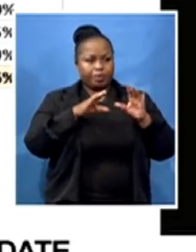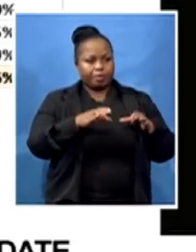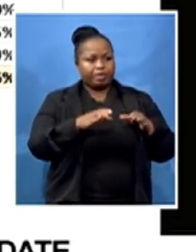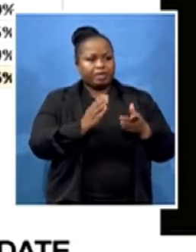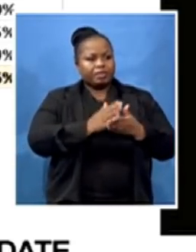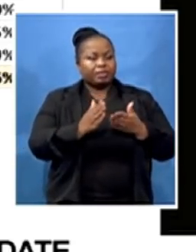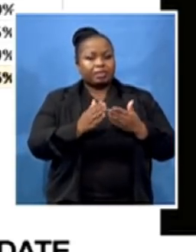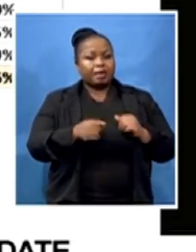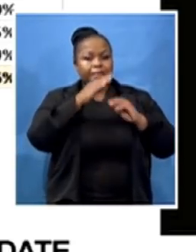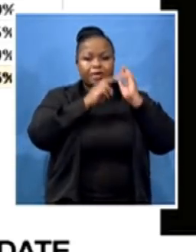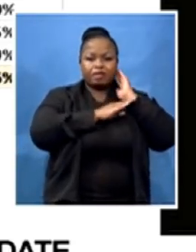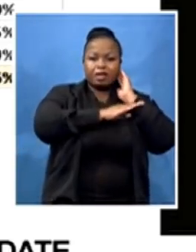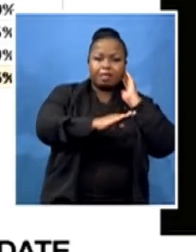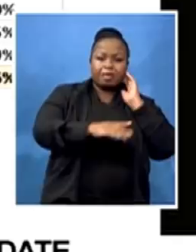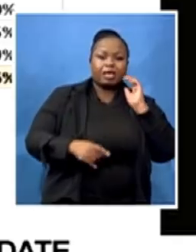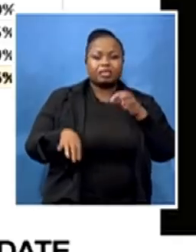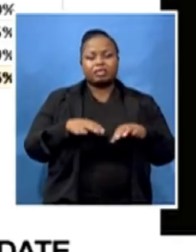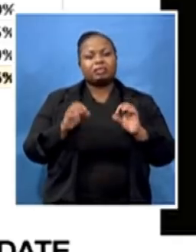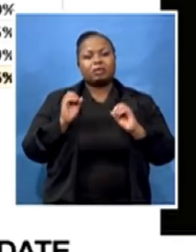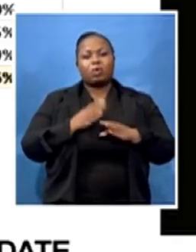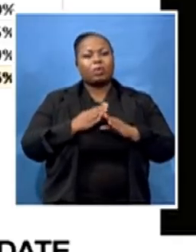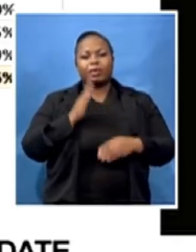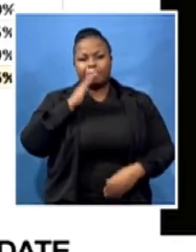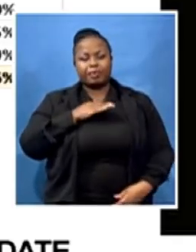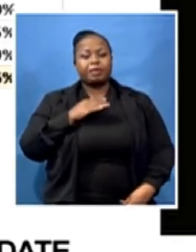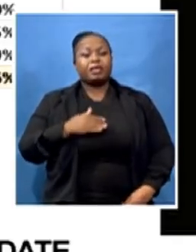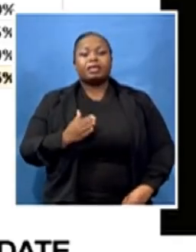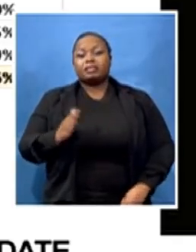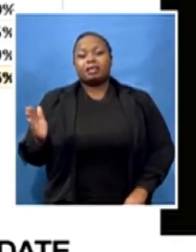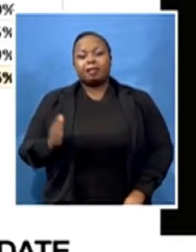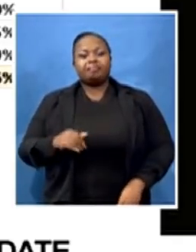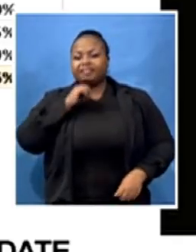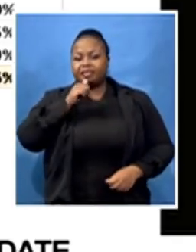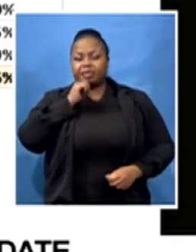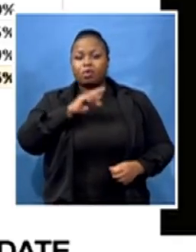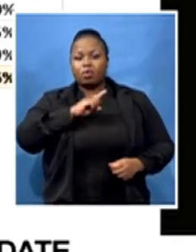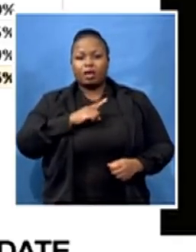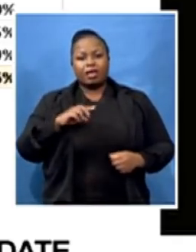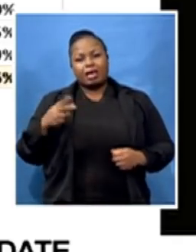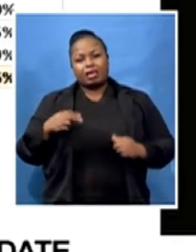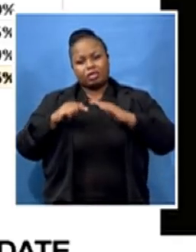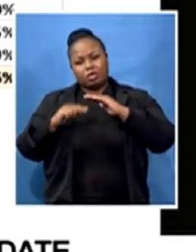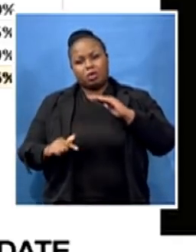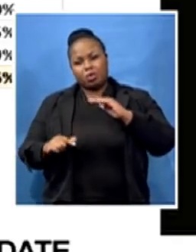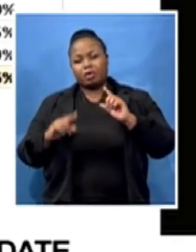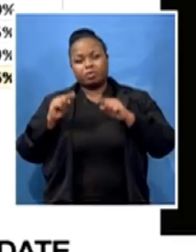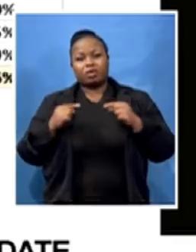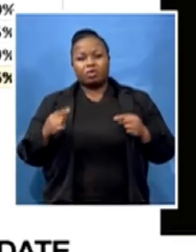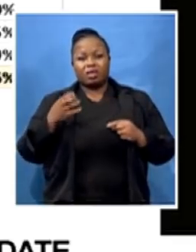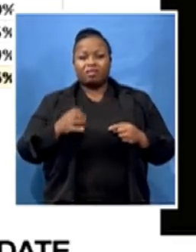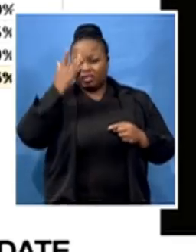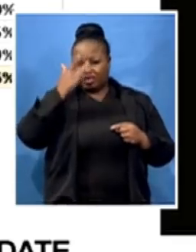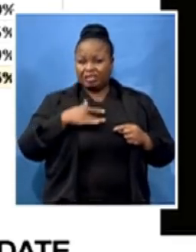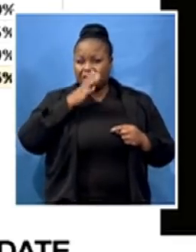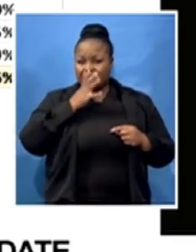doesn't quite matter because their numbers are in any case very low. But you can't have a large number of positive cases and a low number